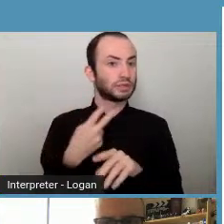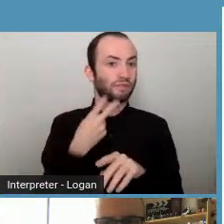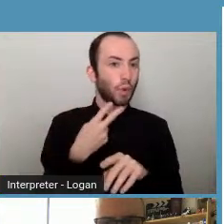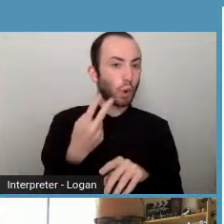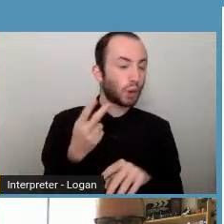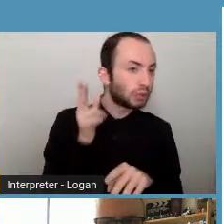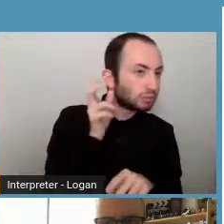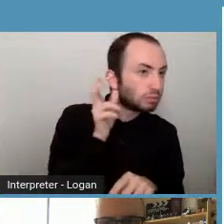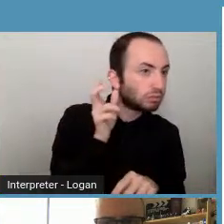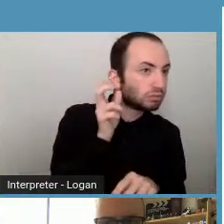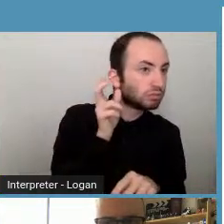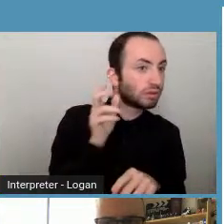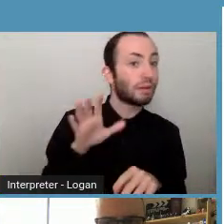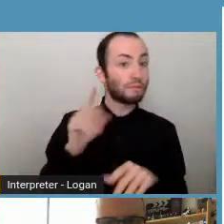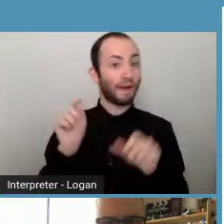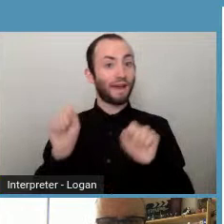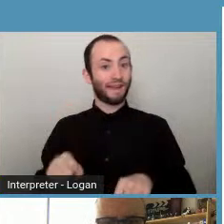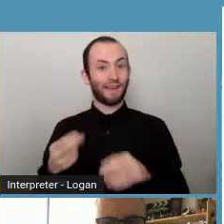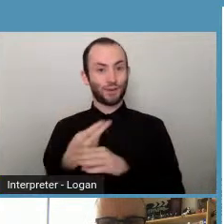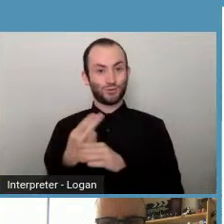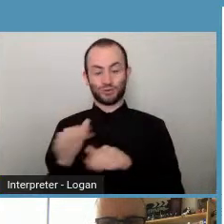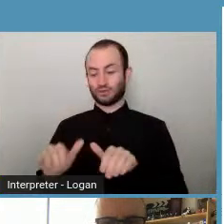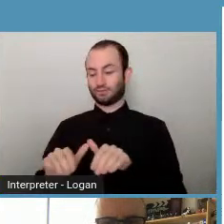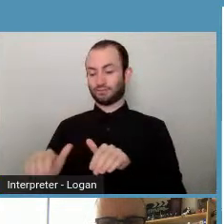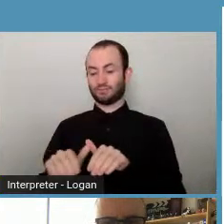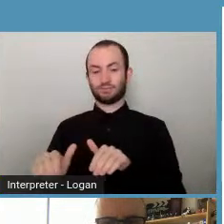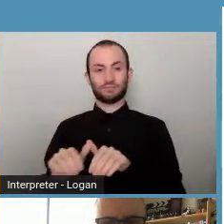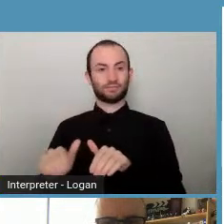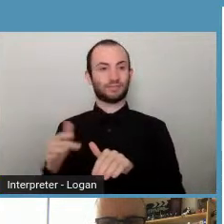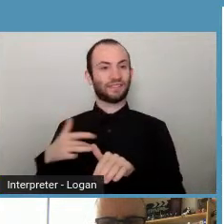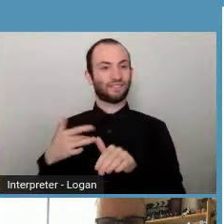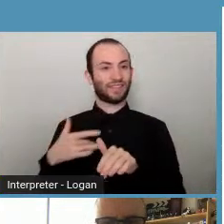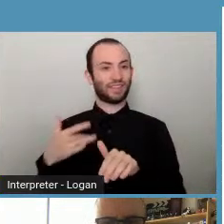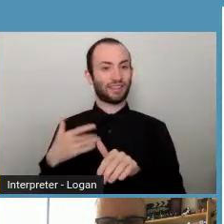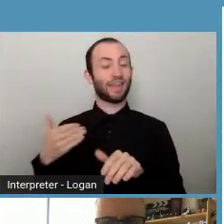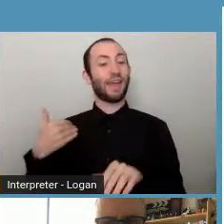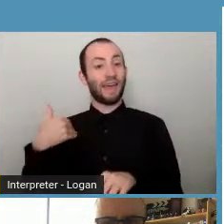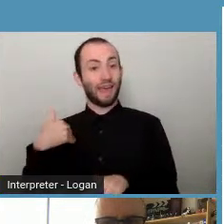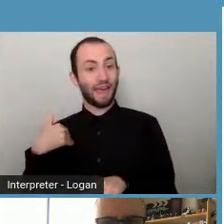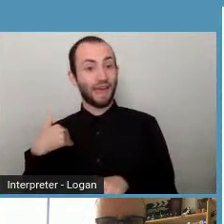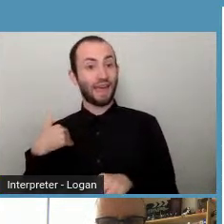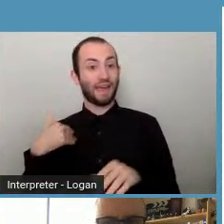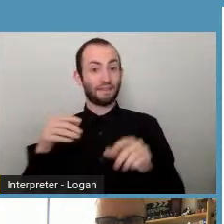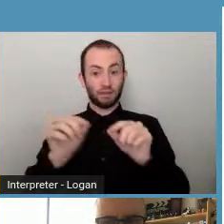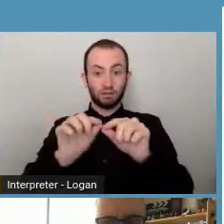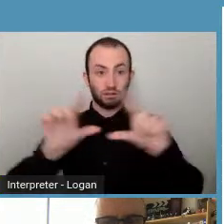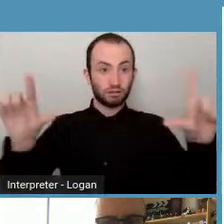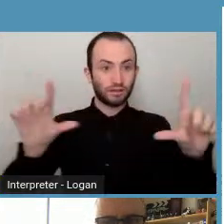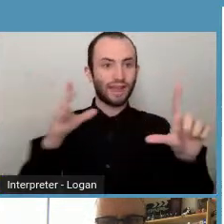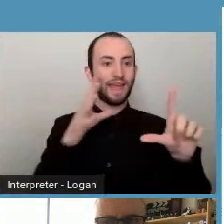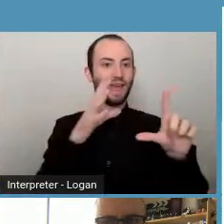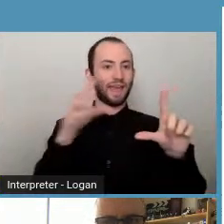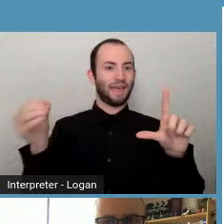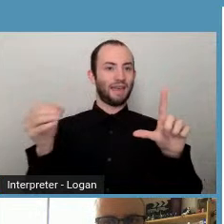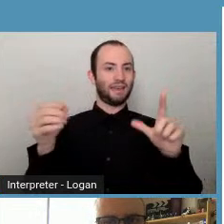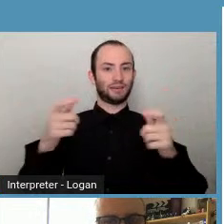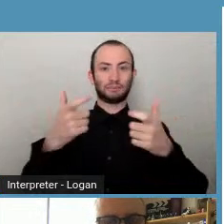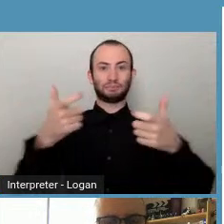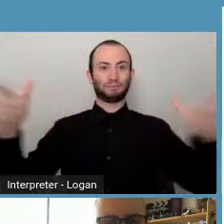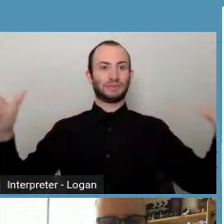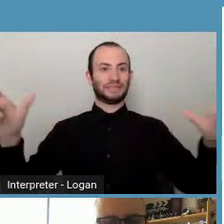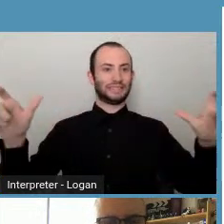use Braille in order to do so. You've got zoom and magnification for low vision folks, or anyone who needs